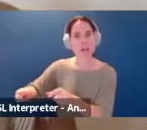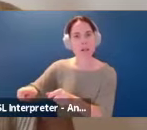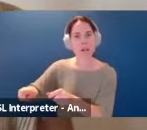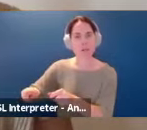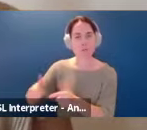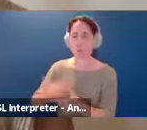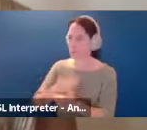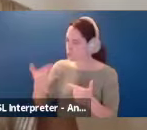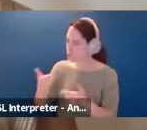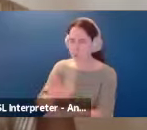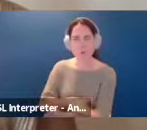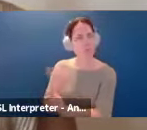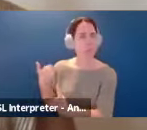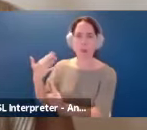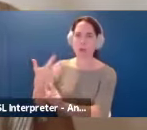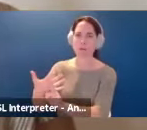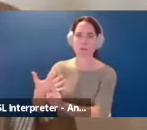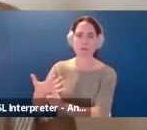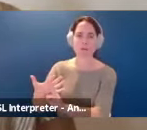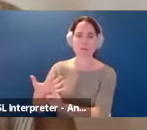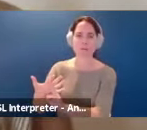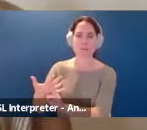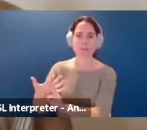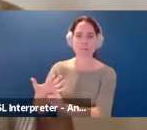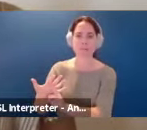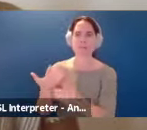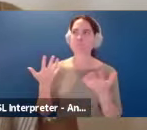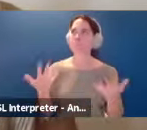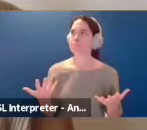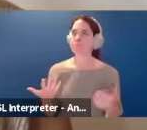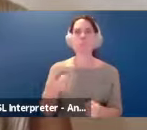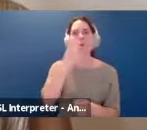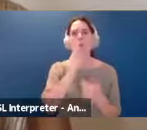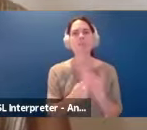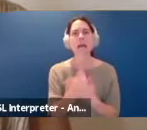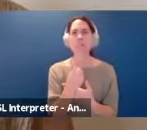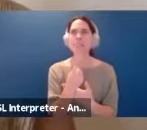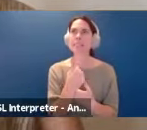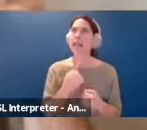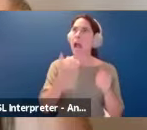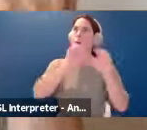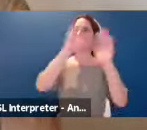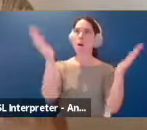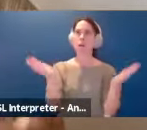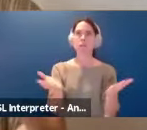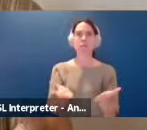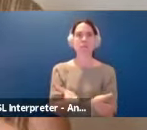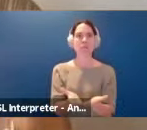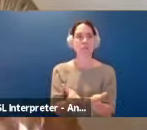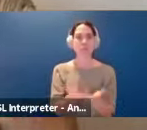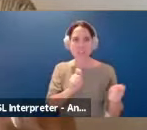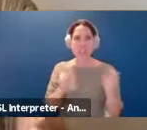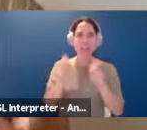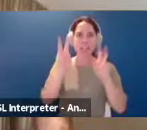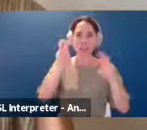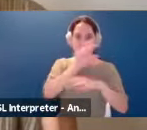of our society what happens if we re-architect our world with black lives and all those who are the most marginalized